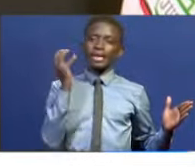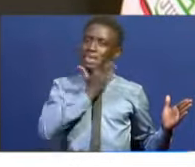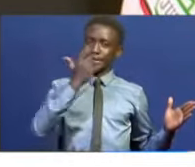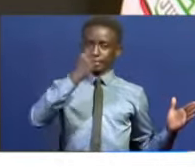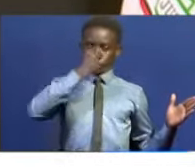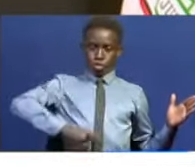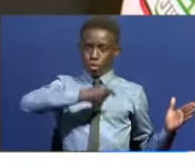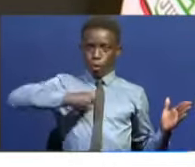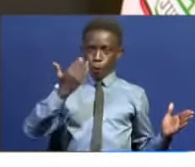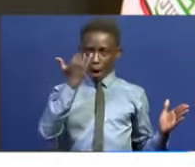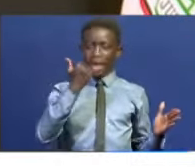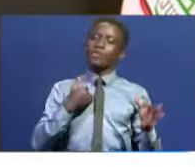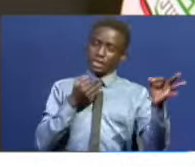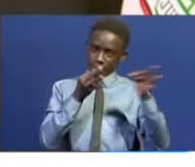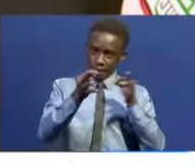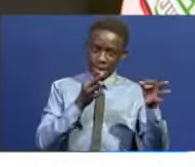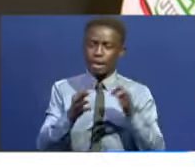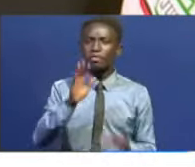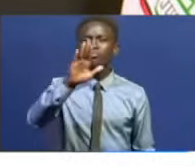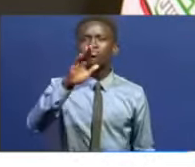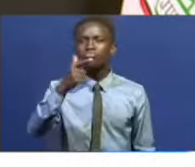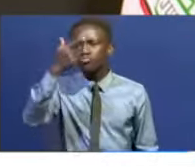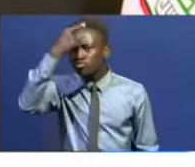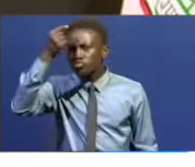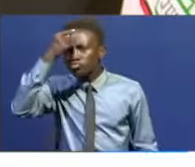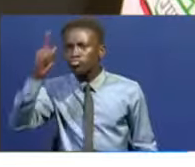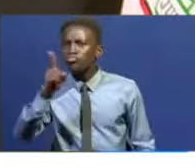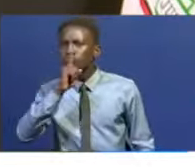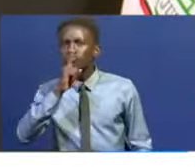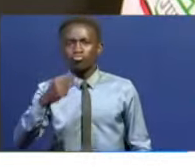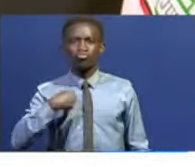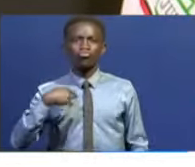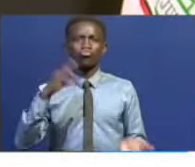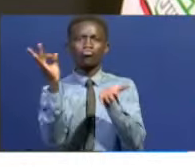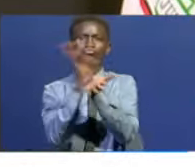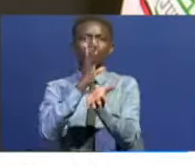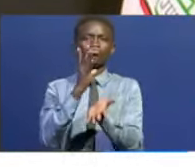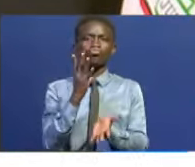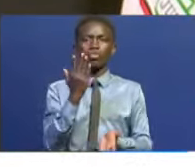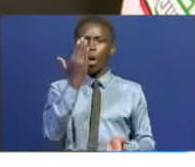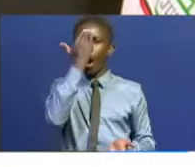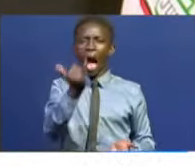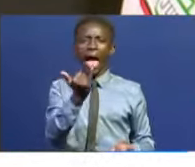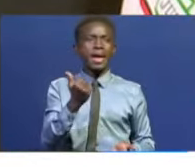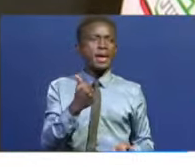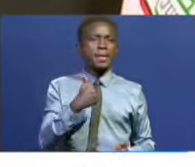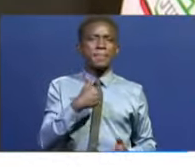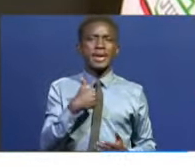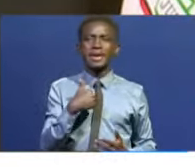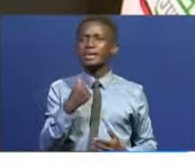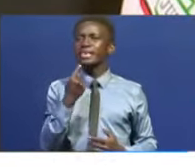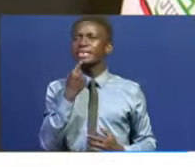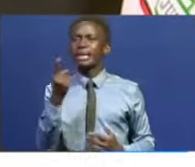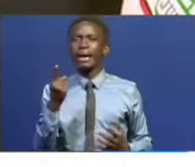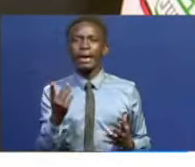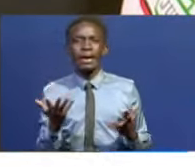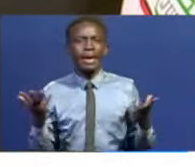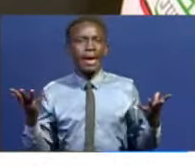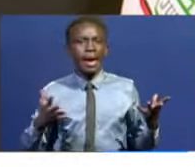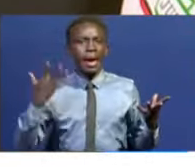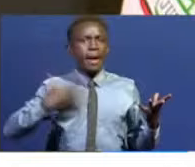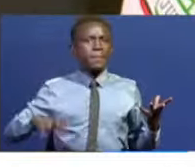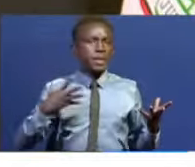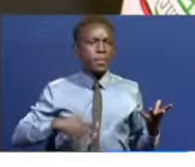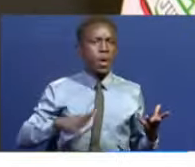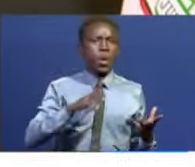How can Moses Wetangula say I should be impeached because of saying people to get